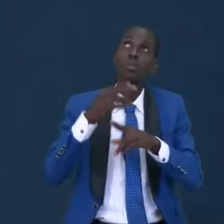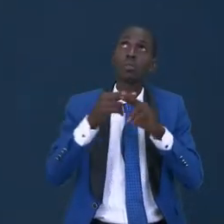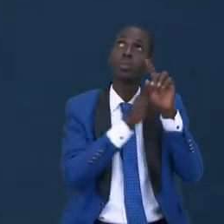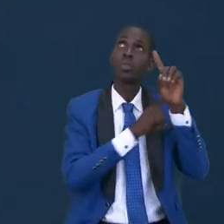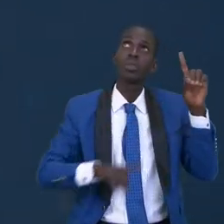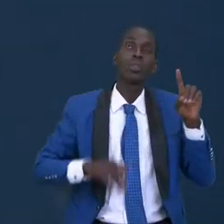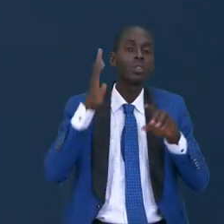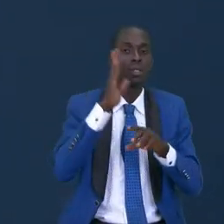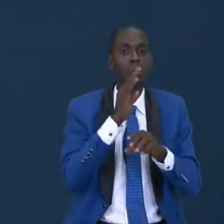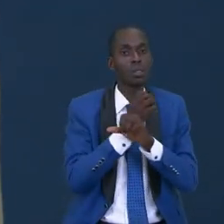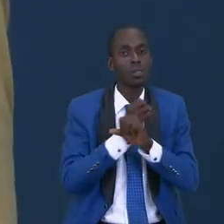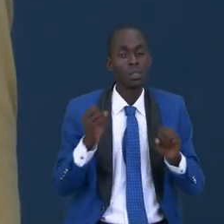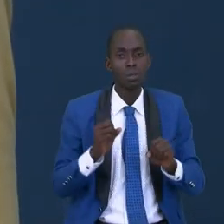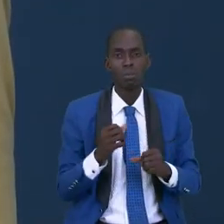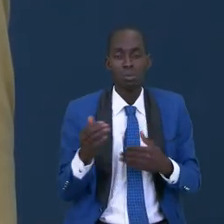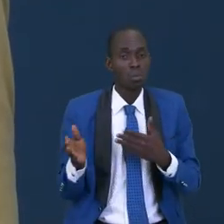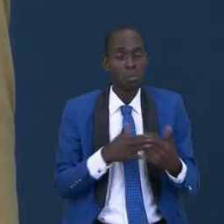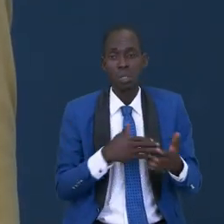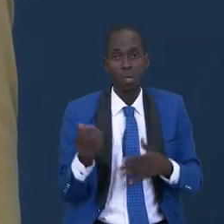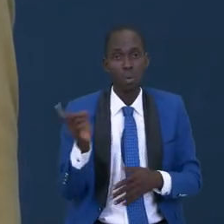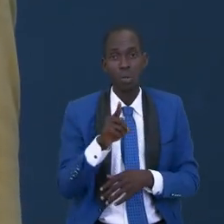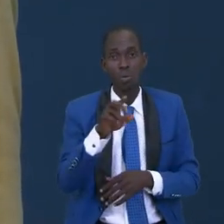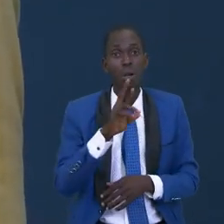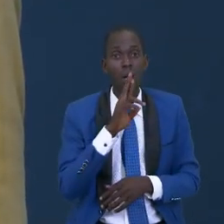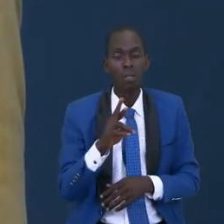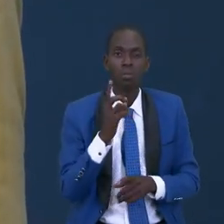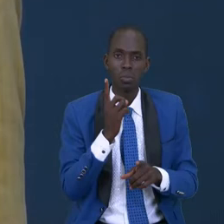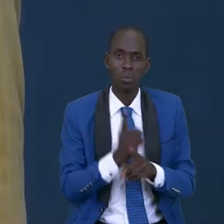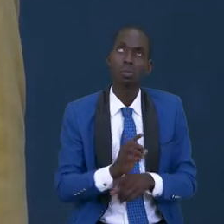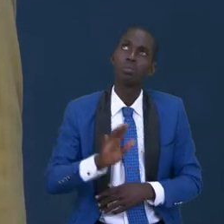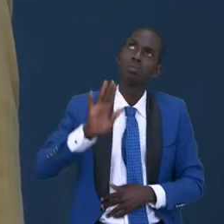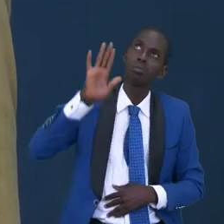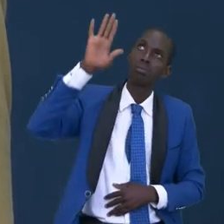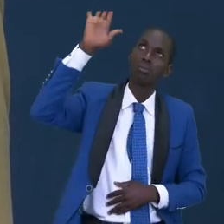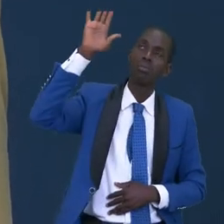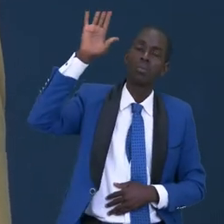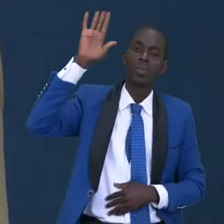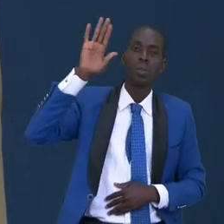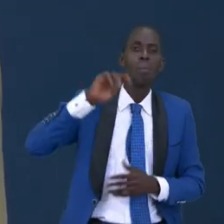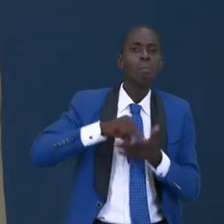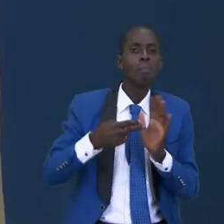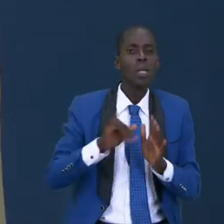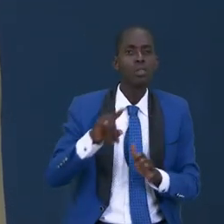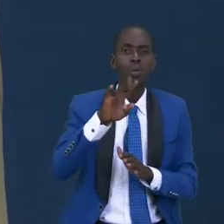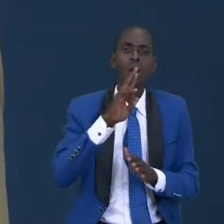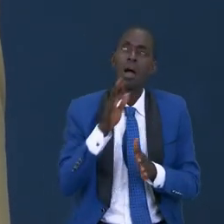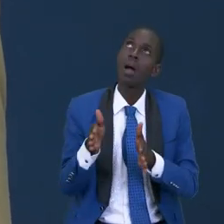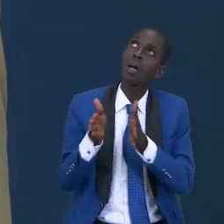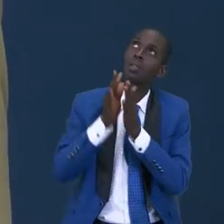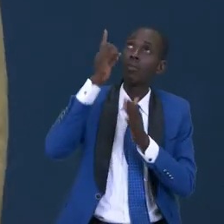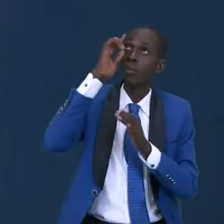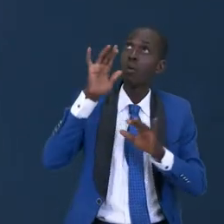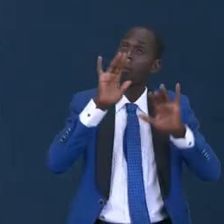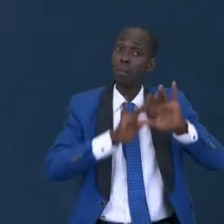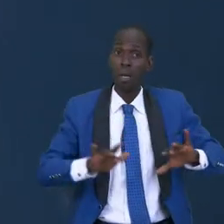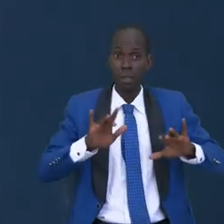saved. Wherever you are, raise up your hand. I'm asking for mercy. Raise up your hand.